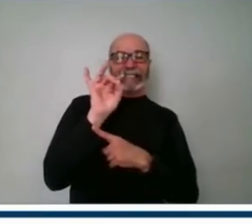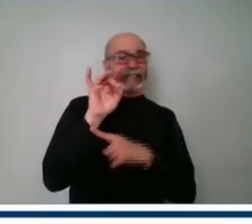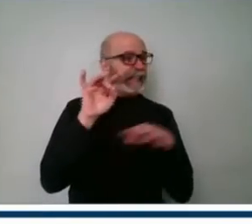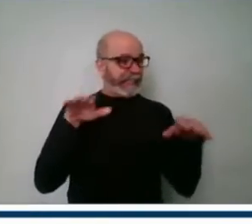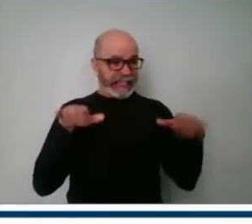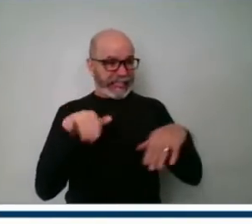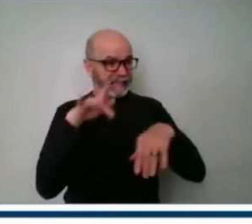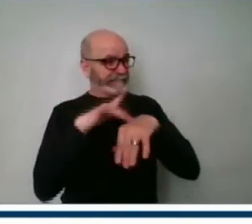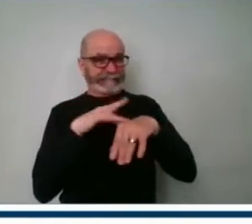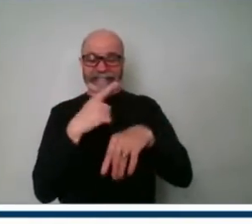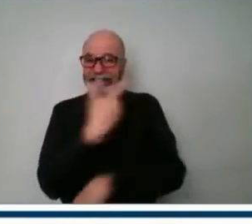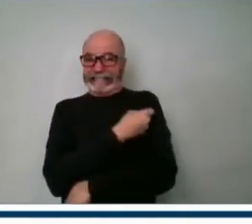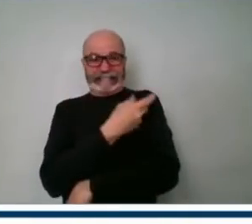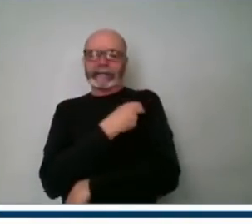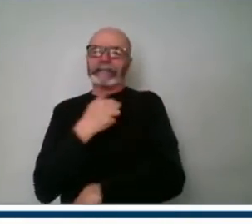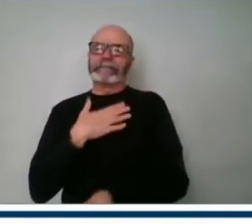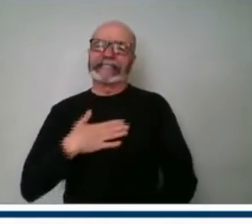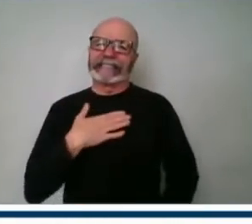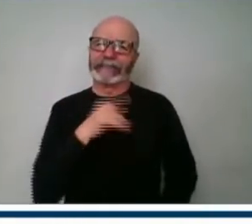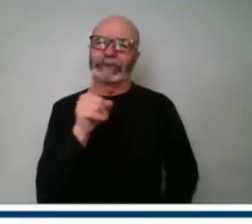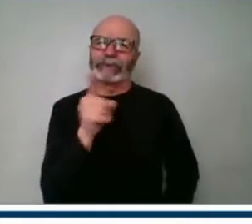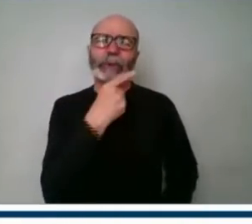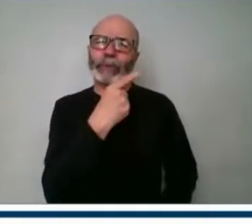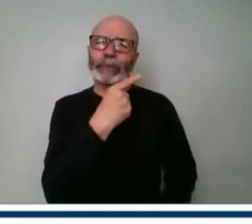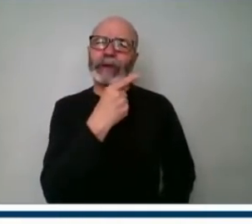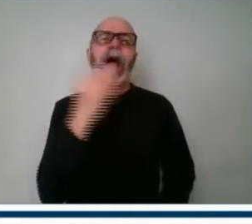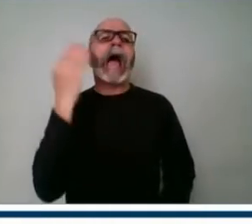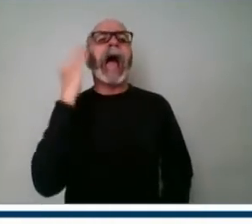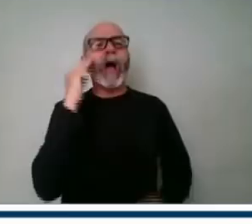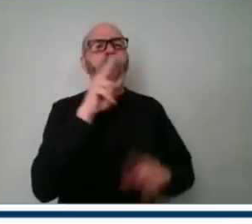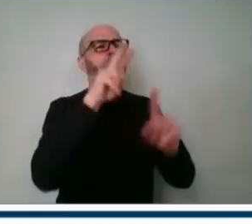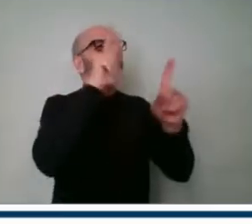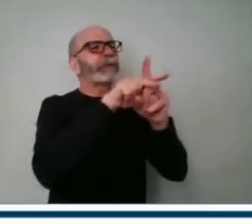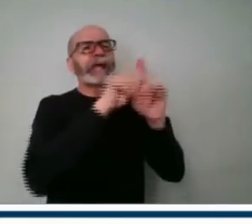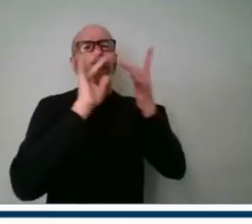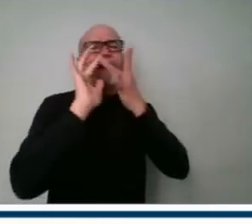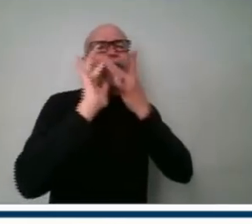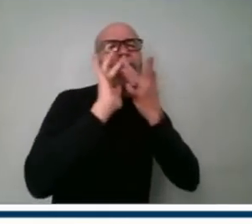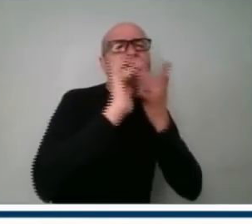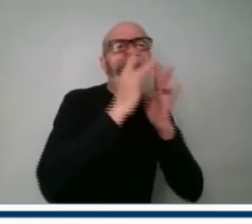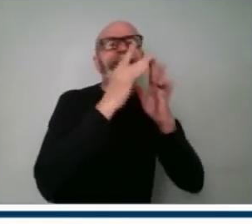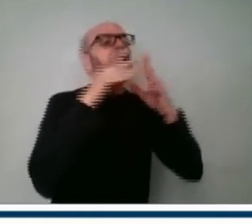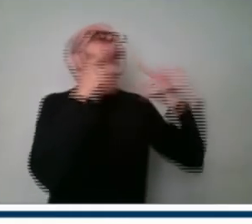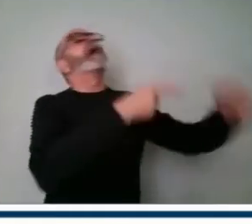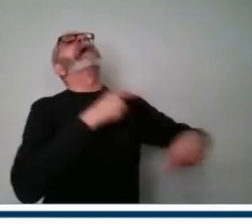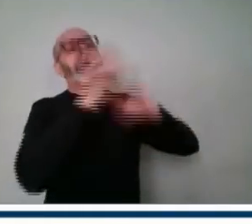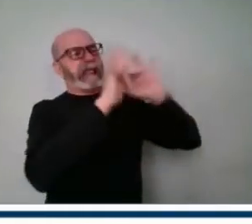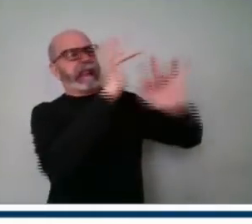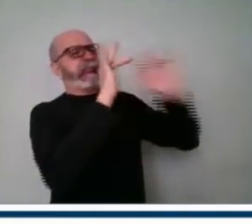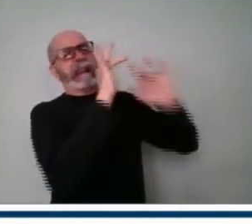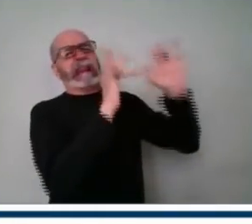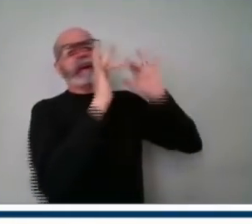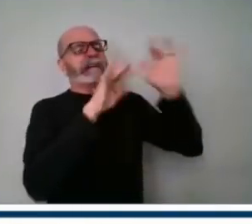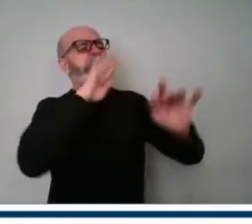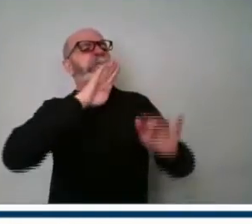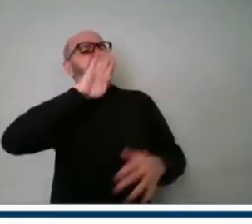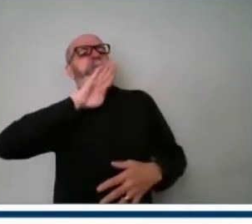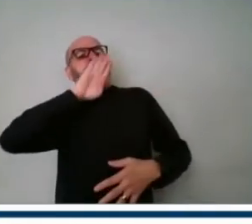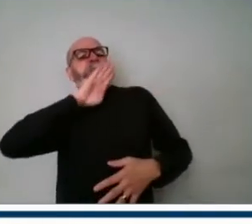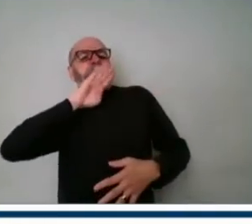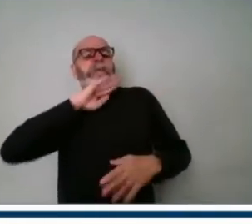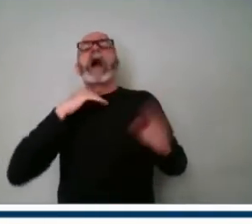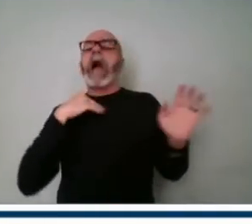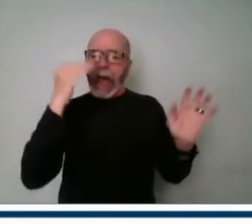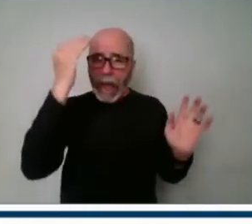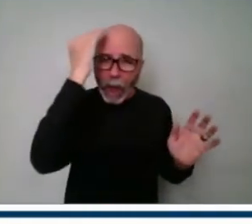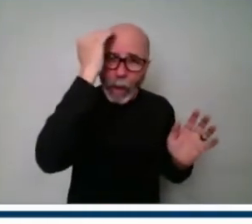few bumps in our online booking system and our toll-free phone line, but for the most part, we are hearing that using these is